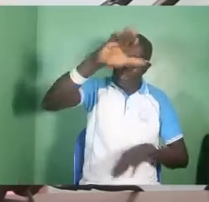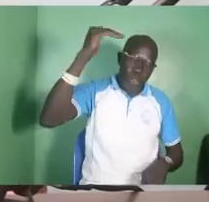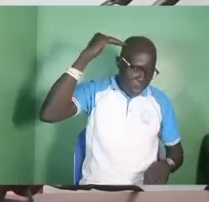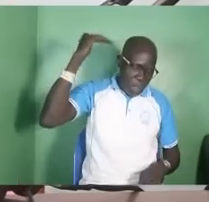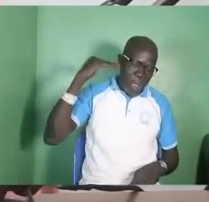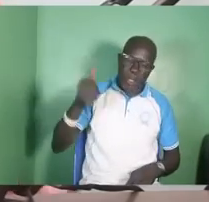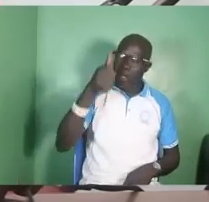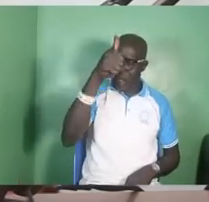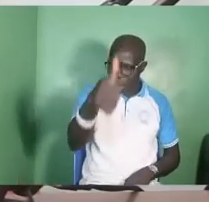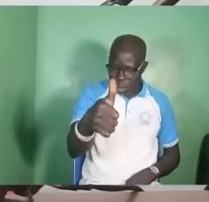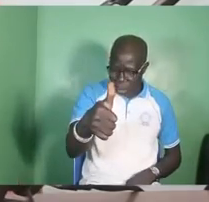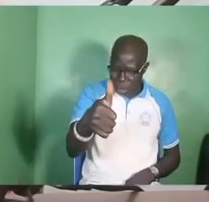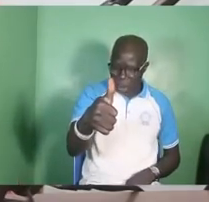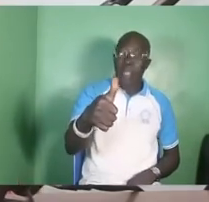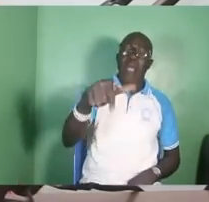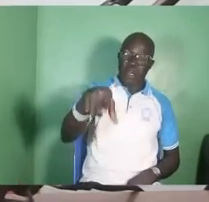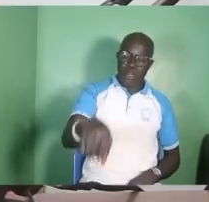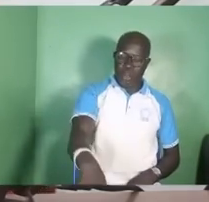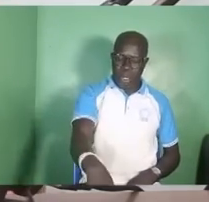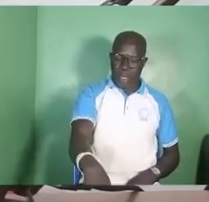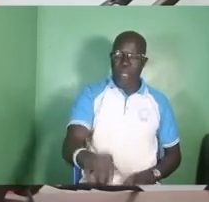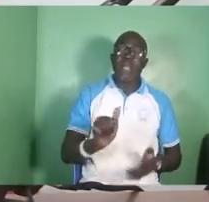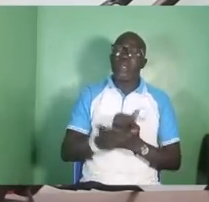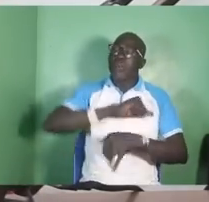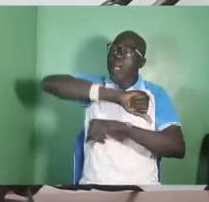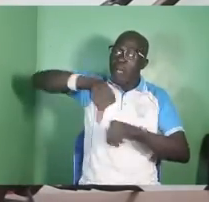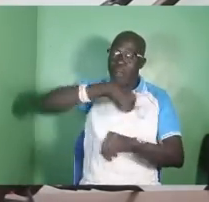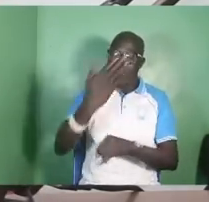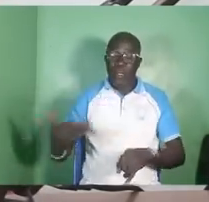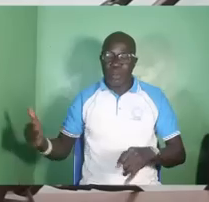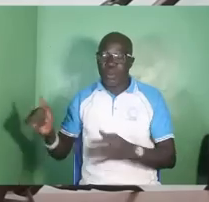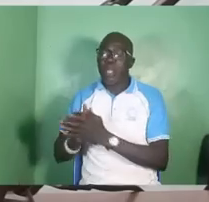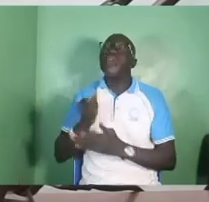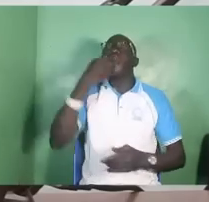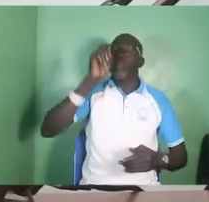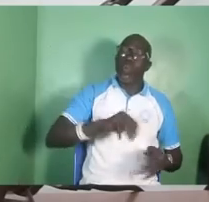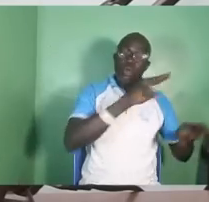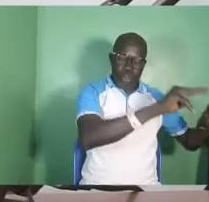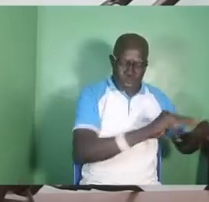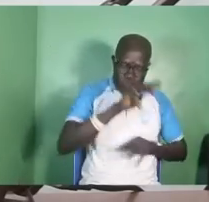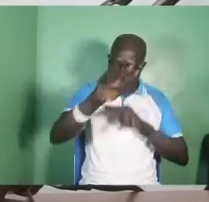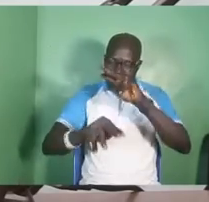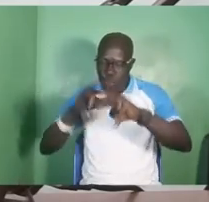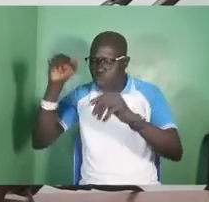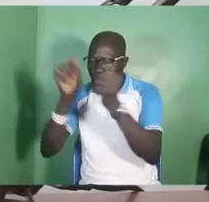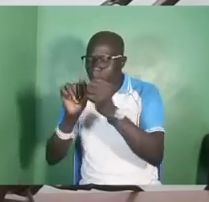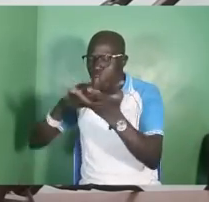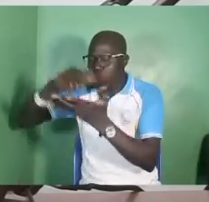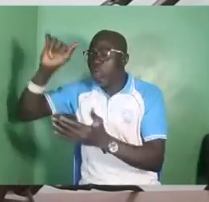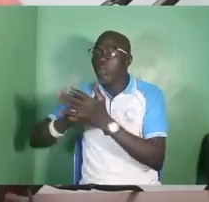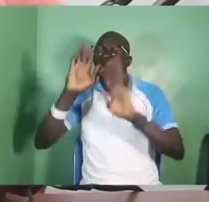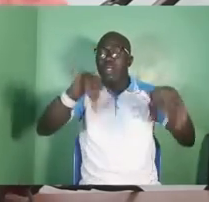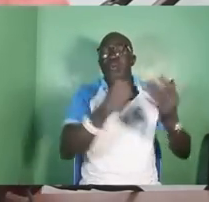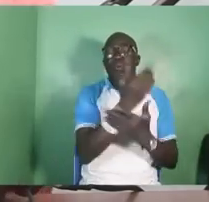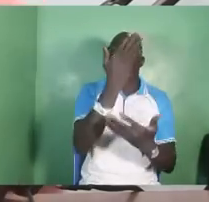polarity. Why are not your head? At TTS, your right thumb, Roma, I'm not here. They were not. Oh, what on? If you go, you must move. I'm going back to the